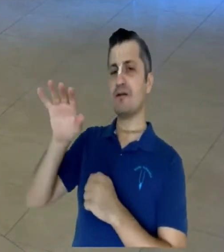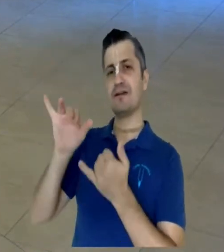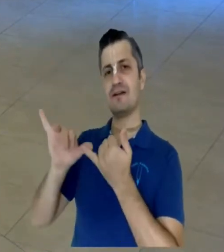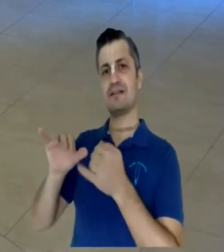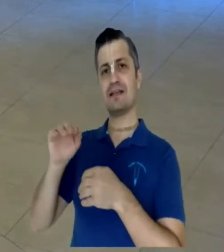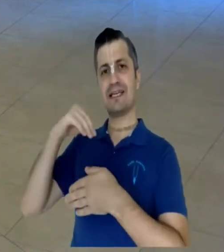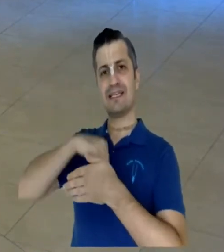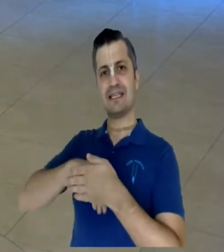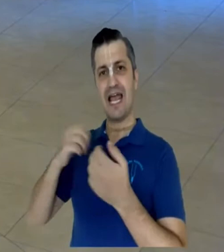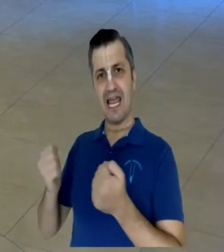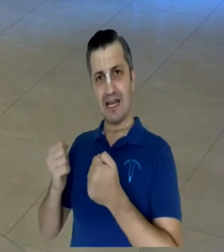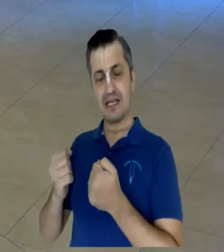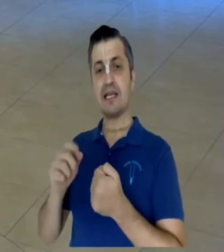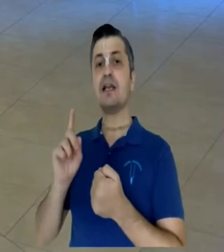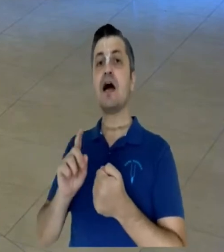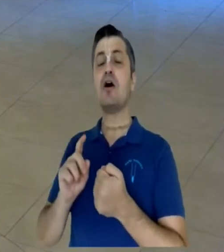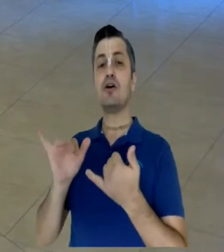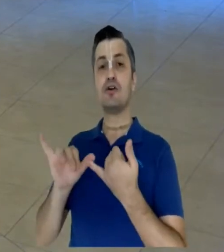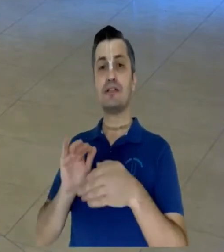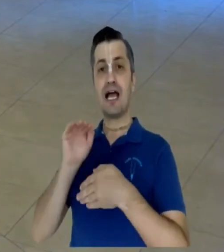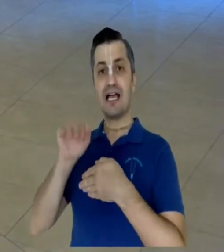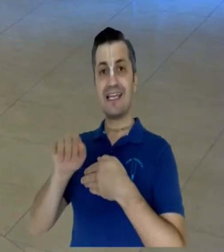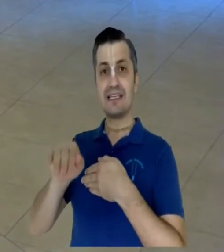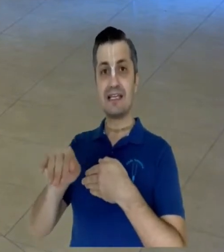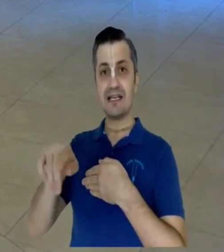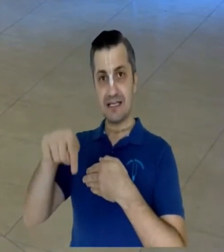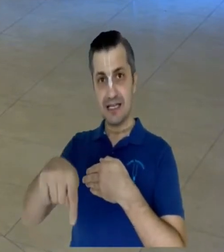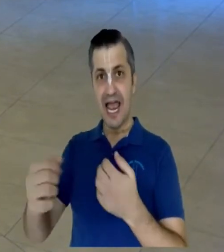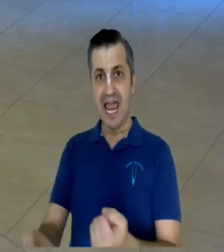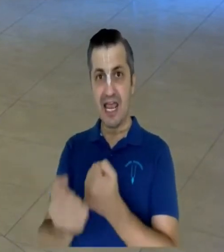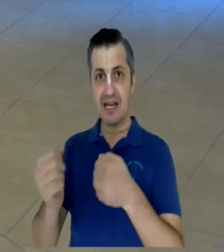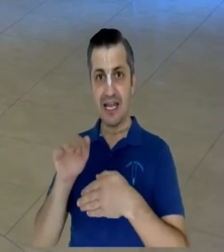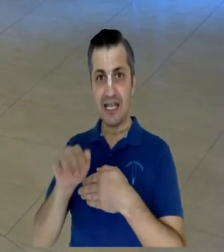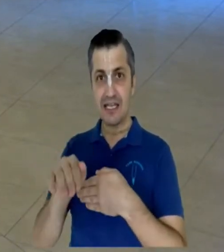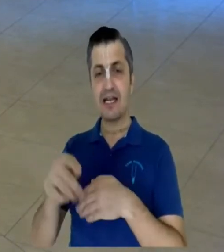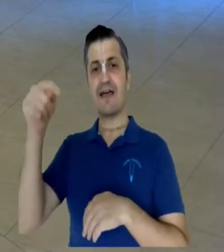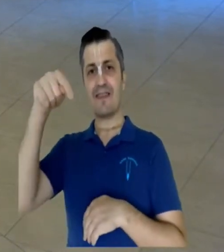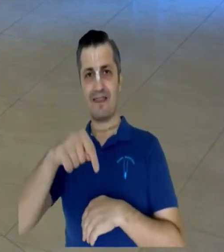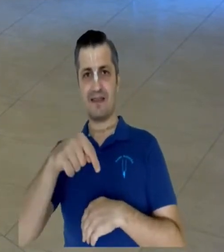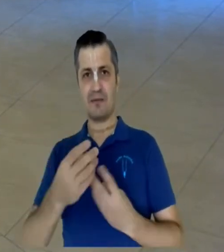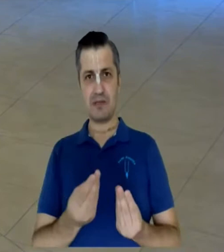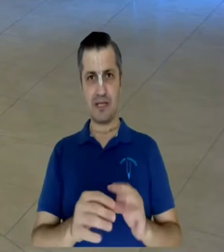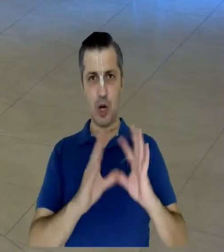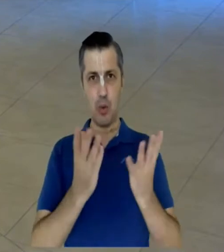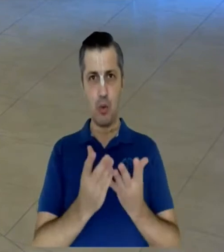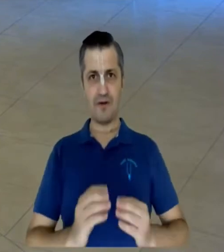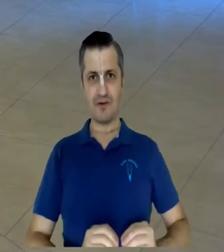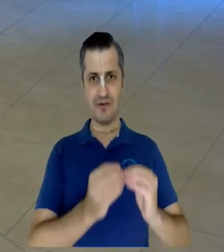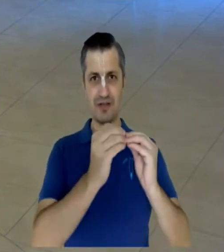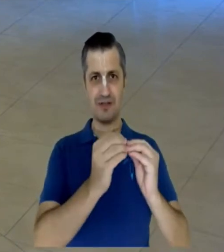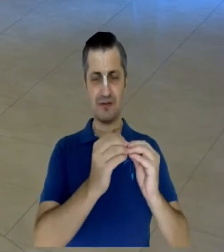energy. So Krishna is Achyutya, which means that he's infallible. So Krishna is